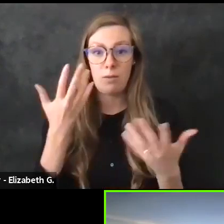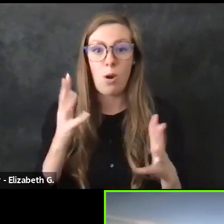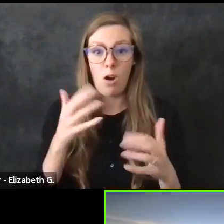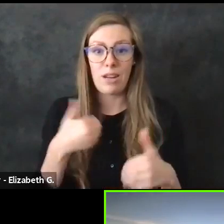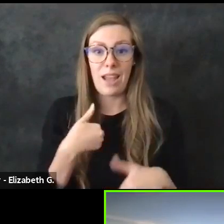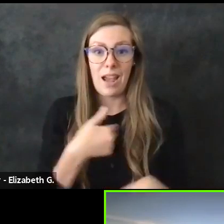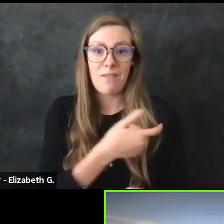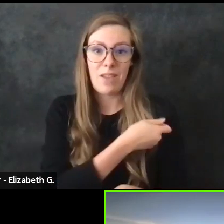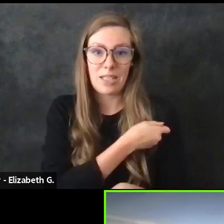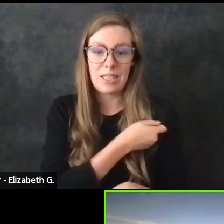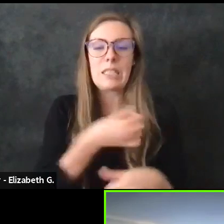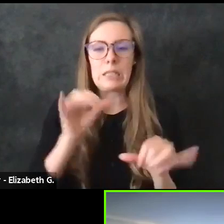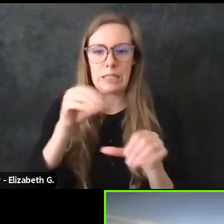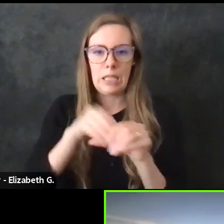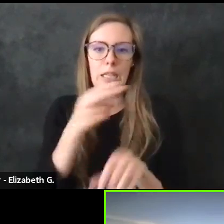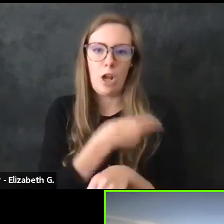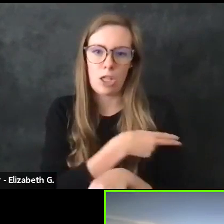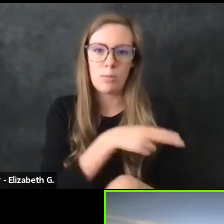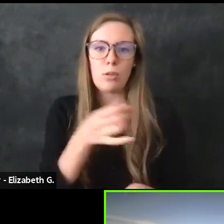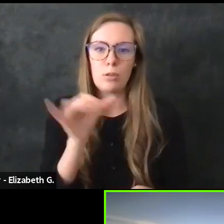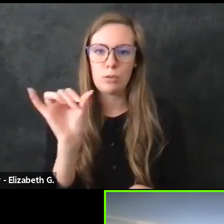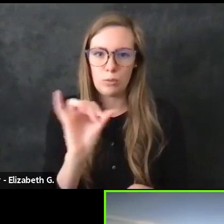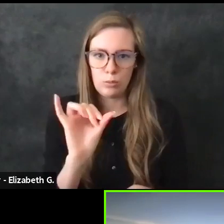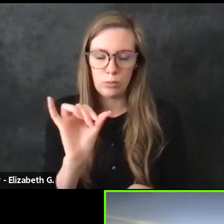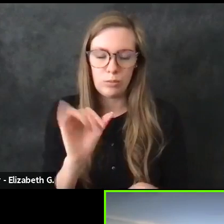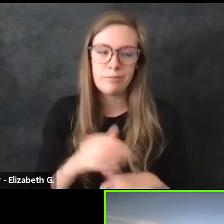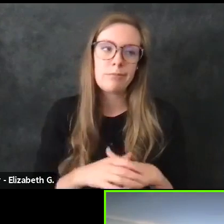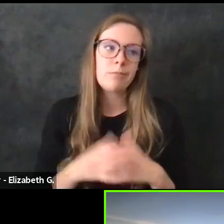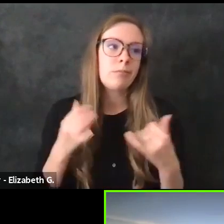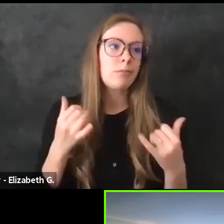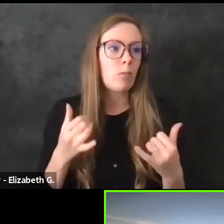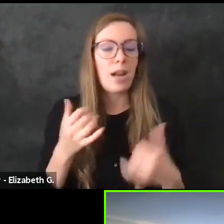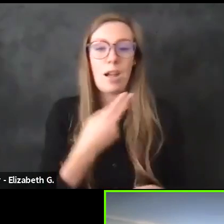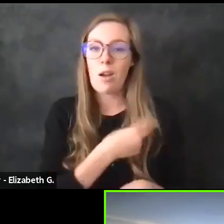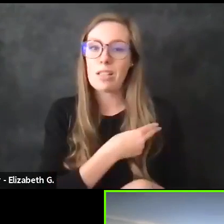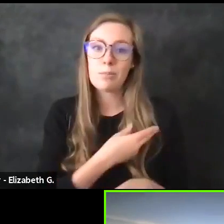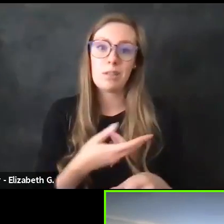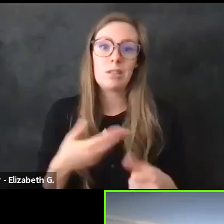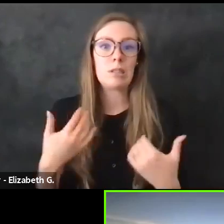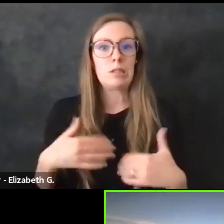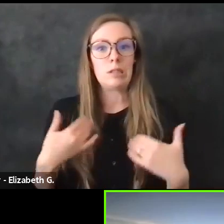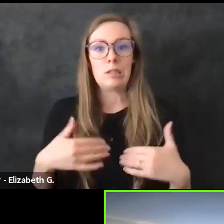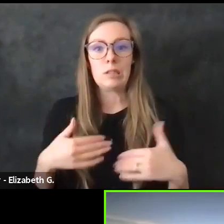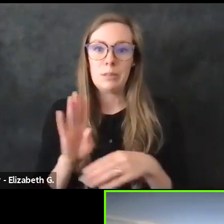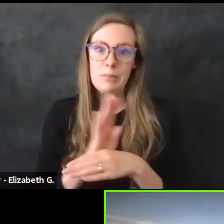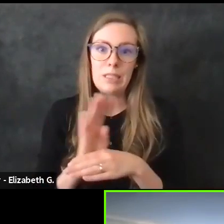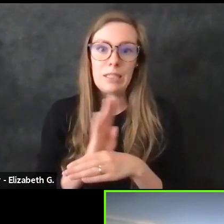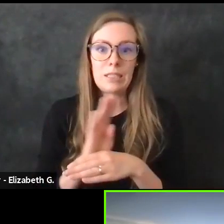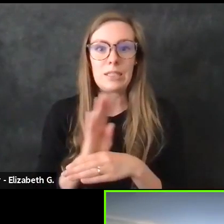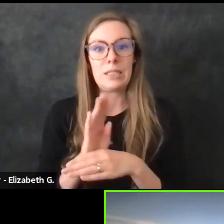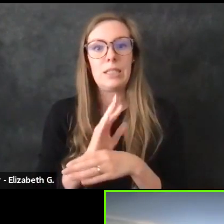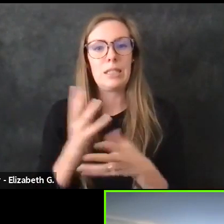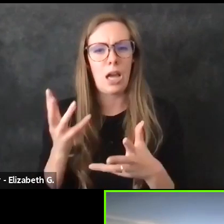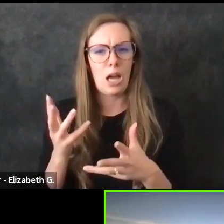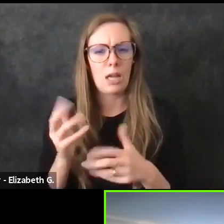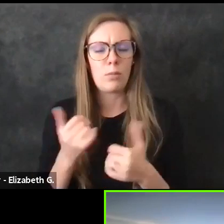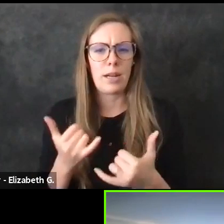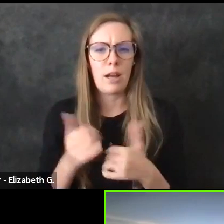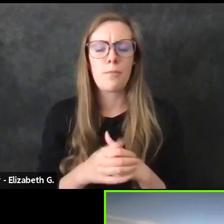talk about in a few minutes, our hospitals are stressed at the moment, which is very concerning. As of